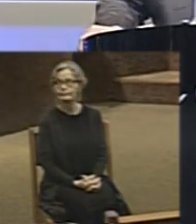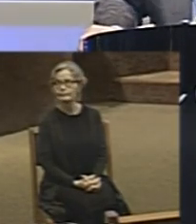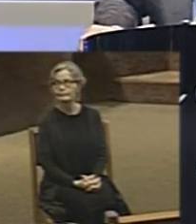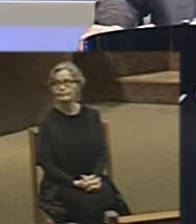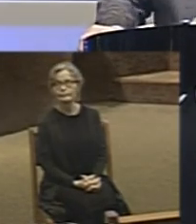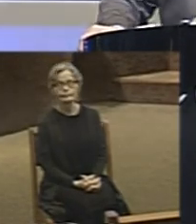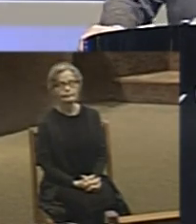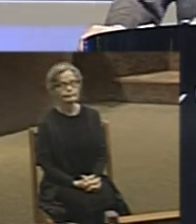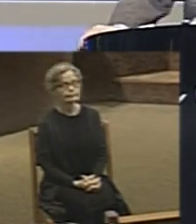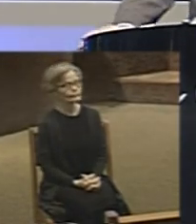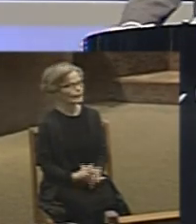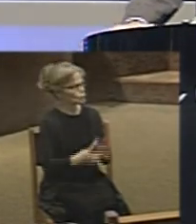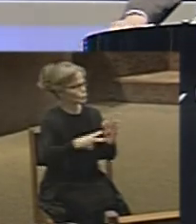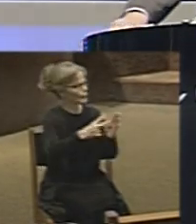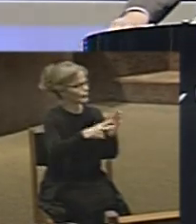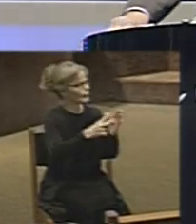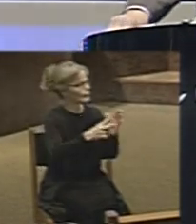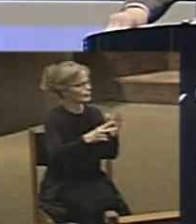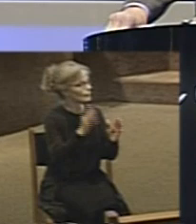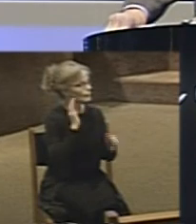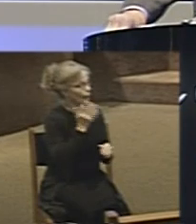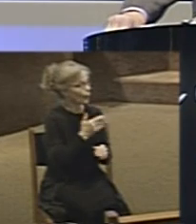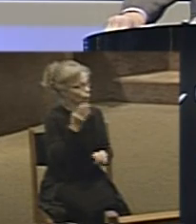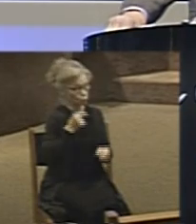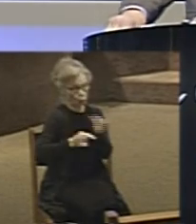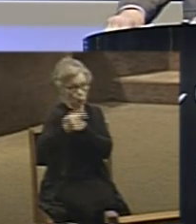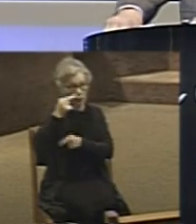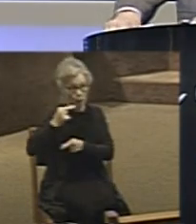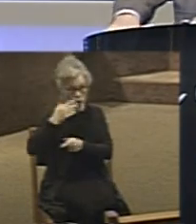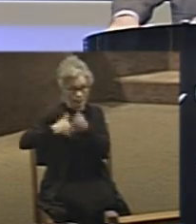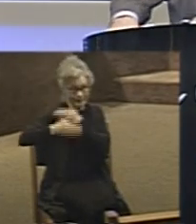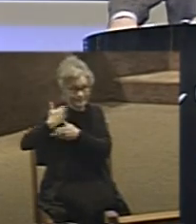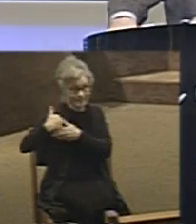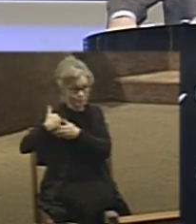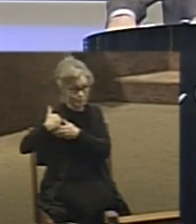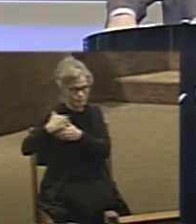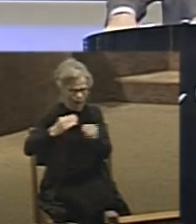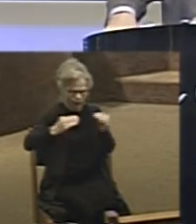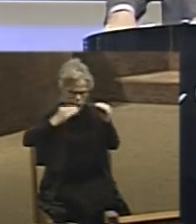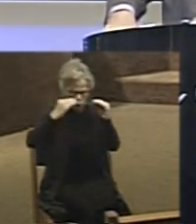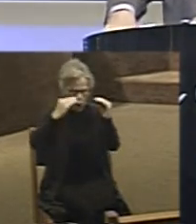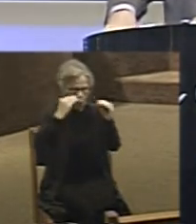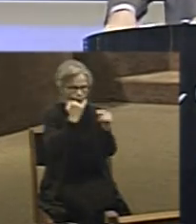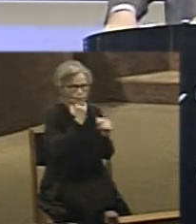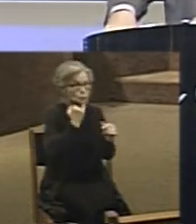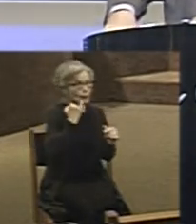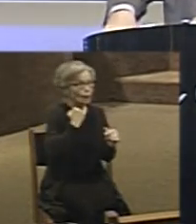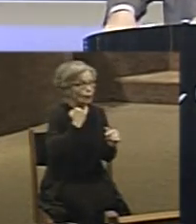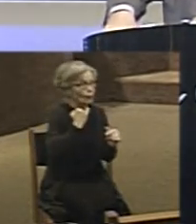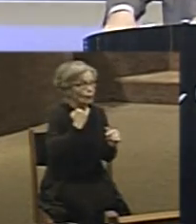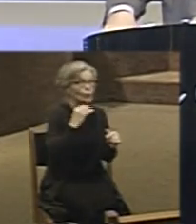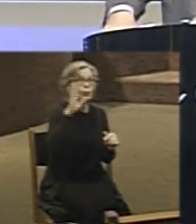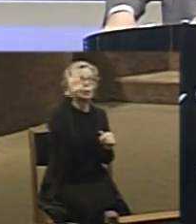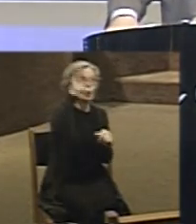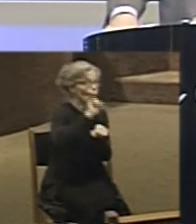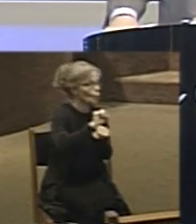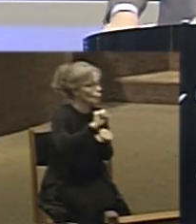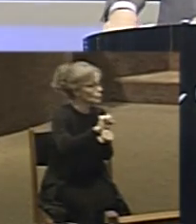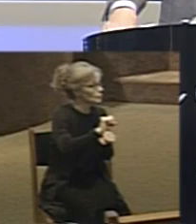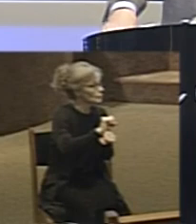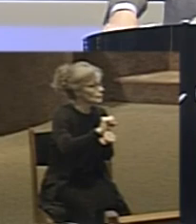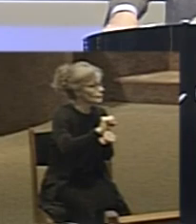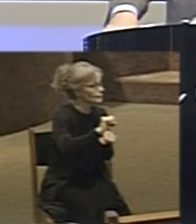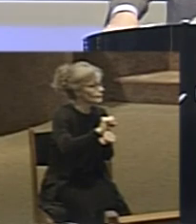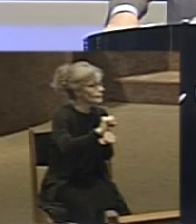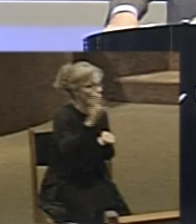Our fathers have told us what work you did. This is speaking of God in their days. They've